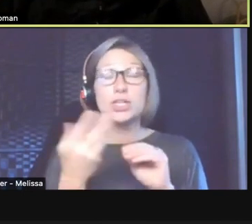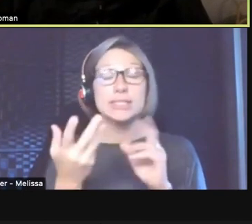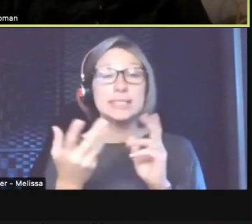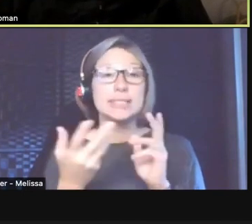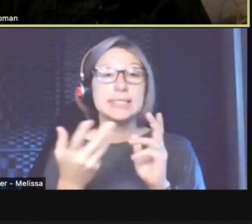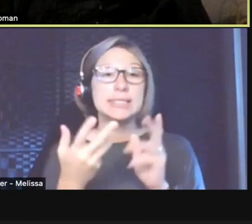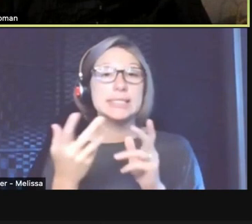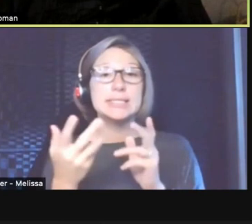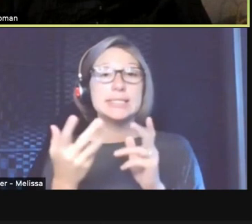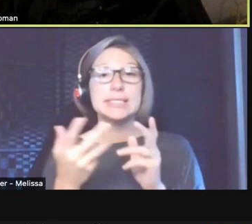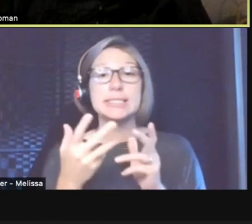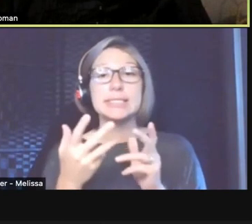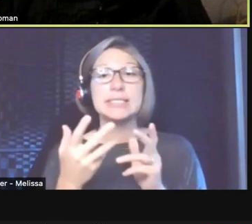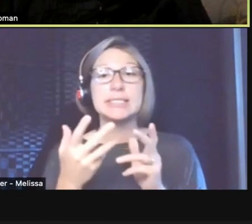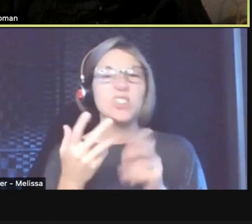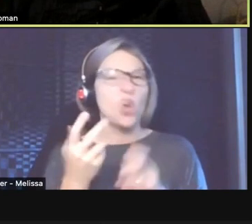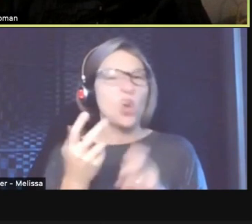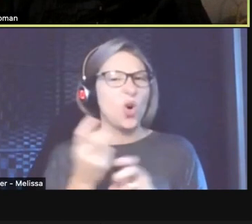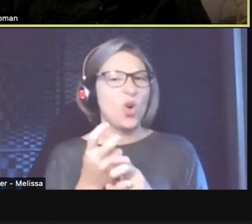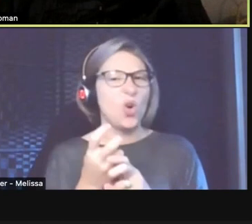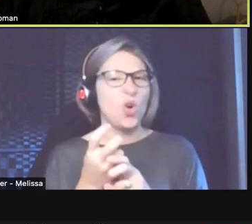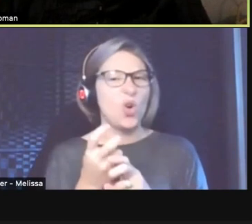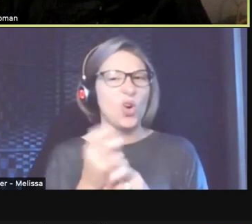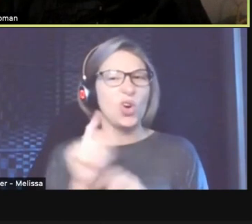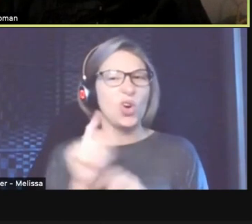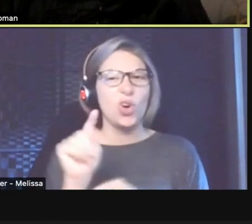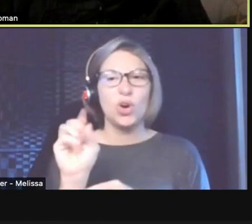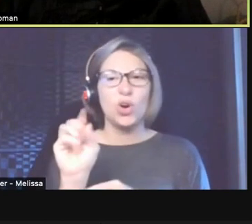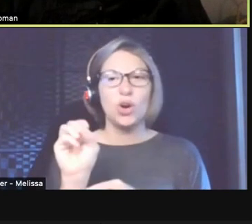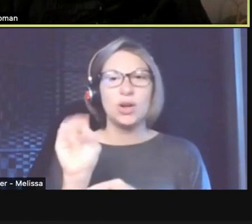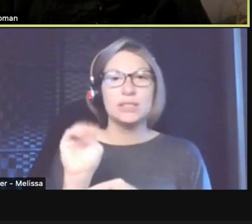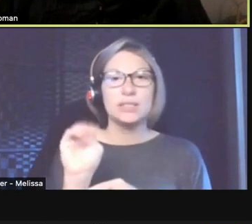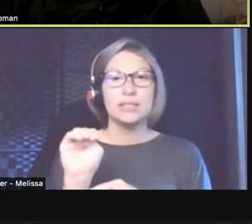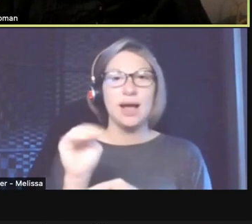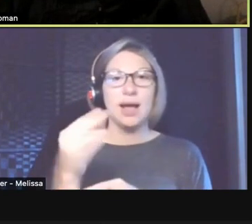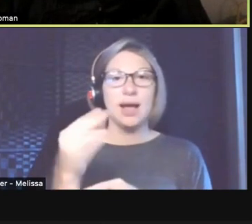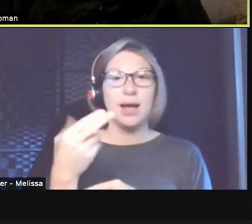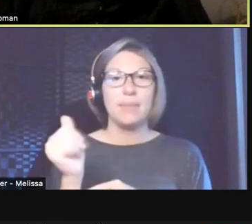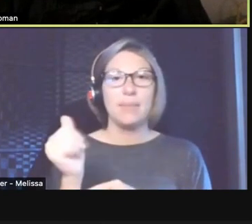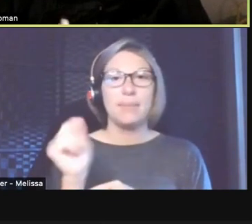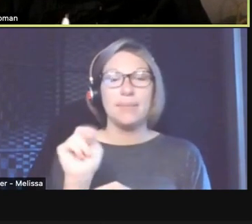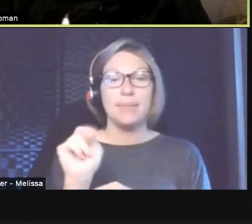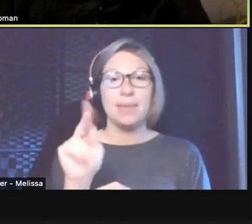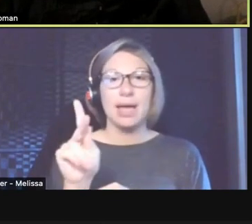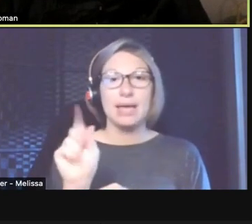is, here's one that's a little harder, Tom Hanks.